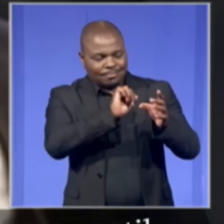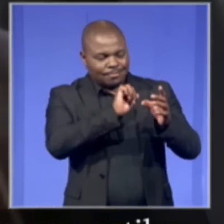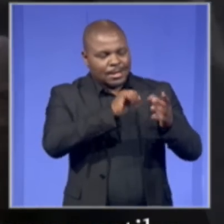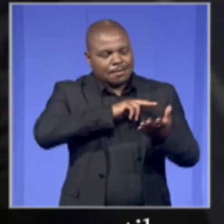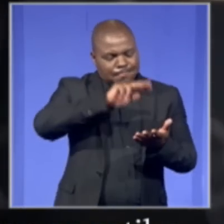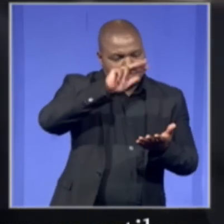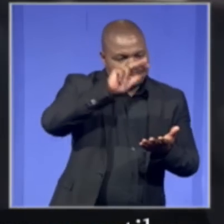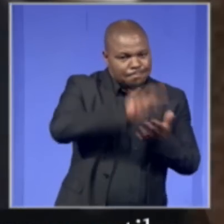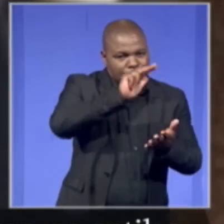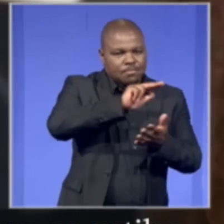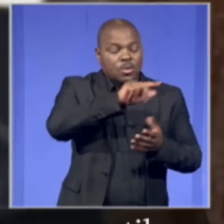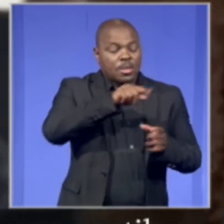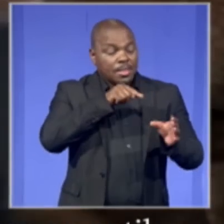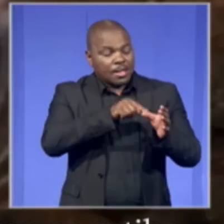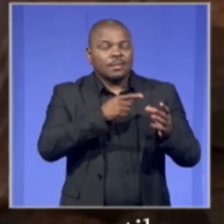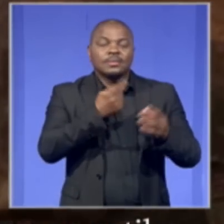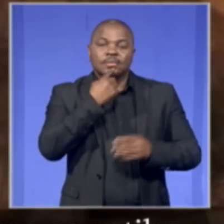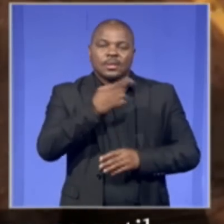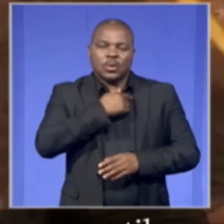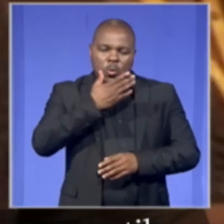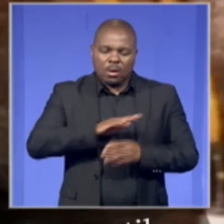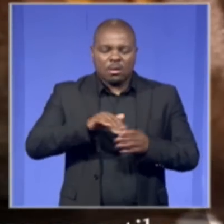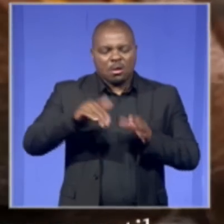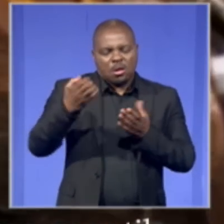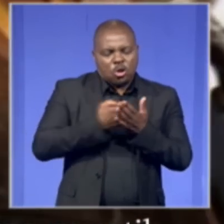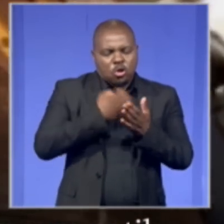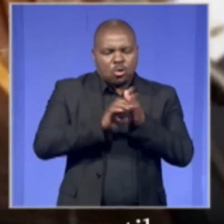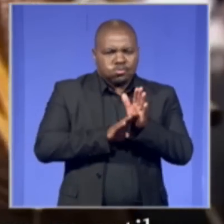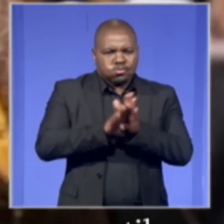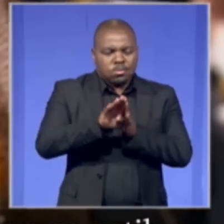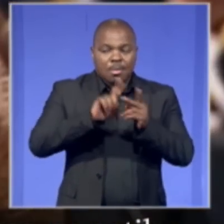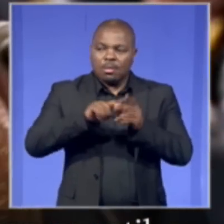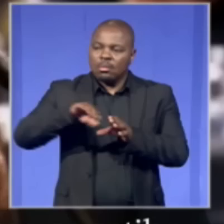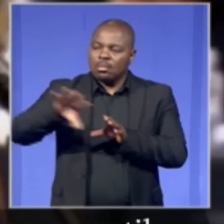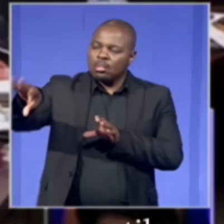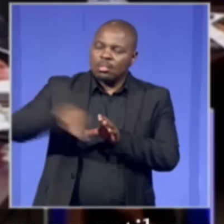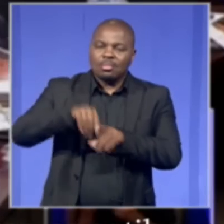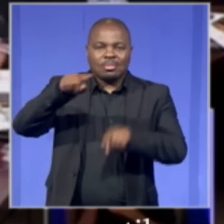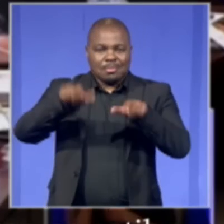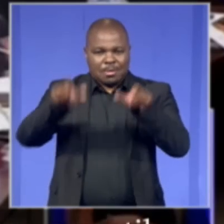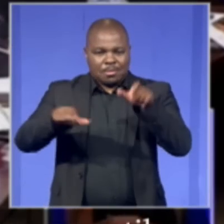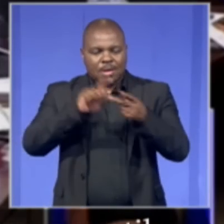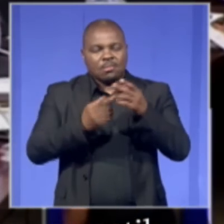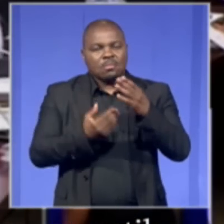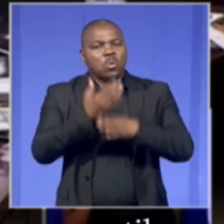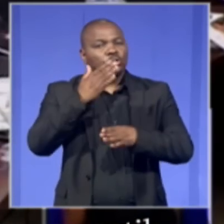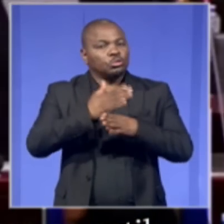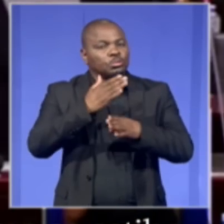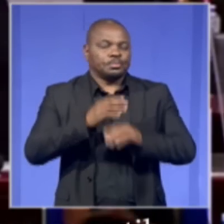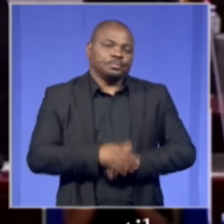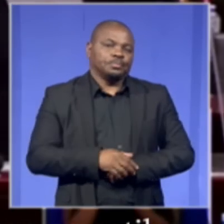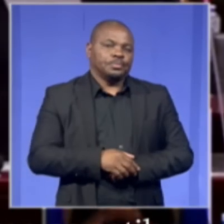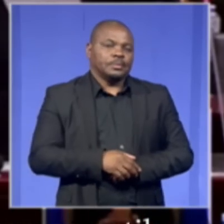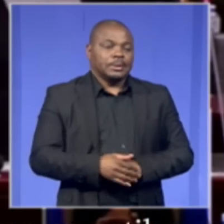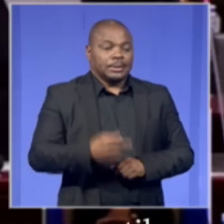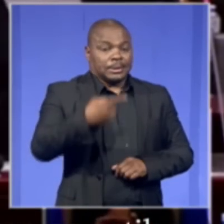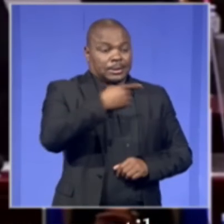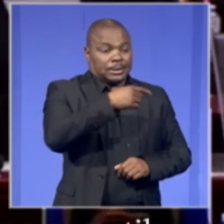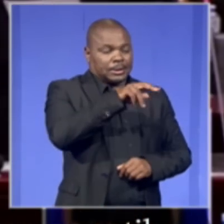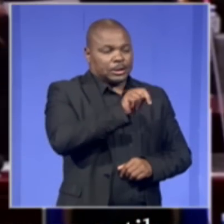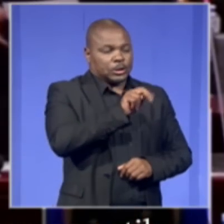grow an inclusive economy and to create jobs. The GNU has committed itself to